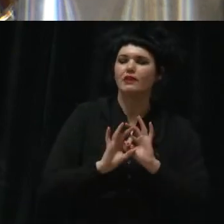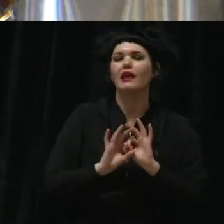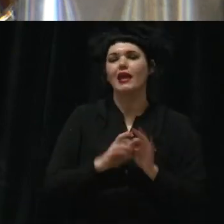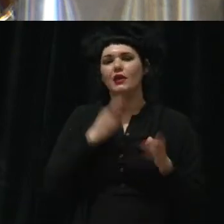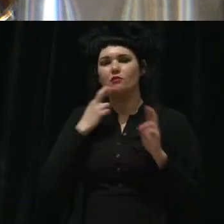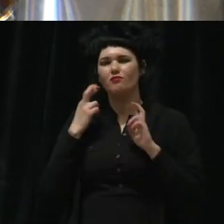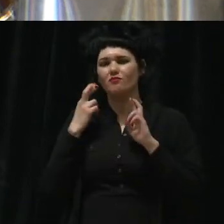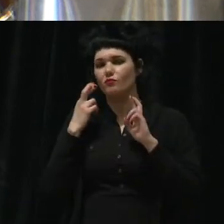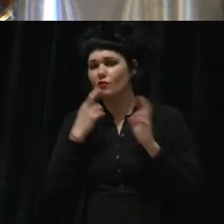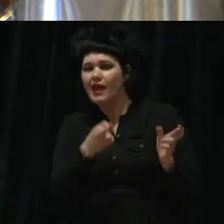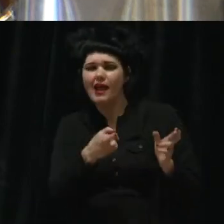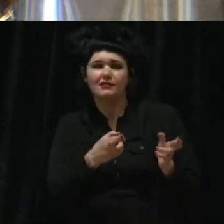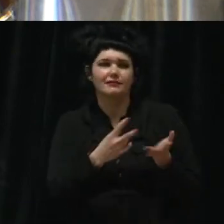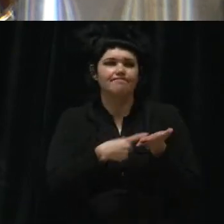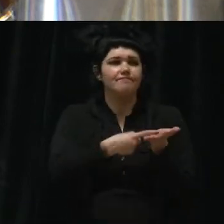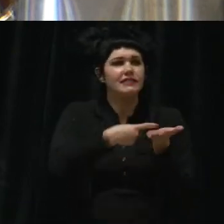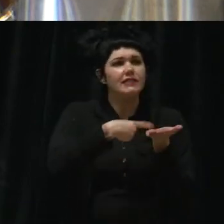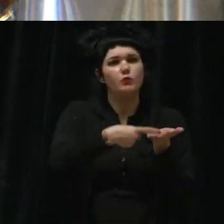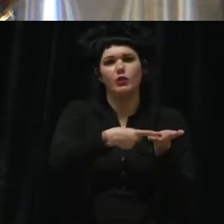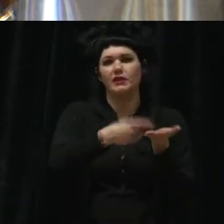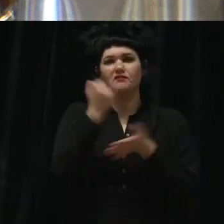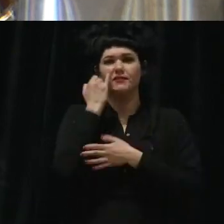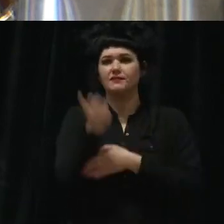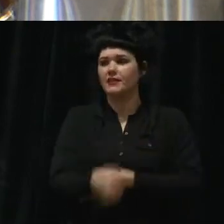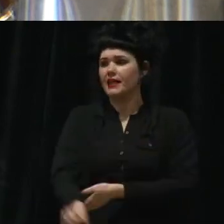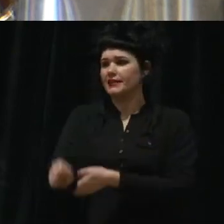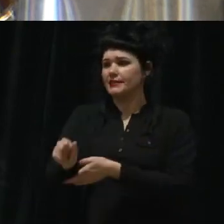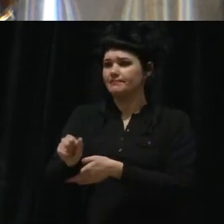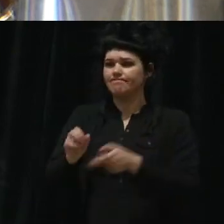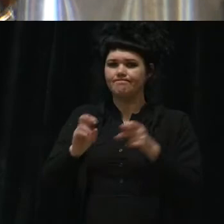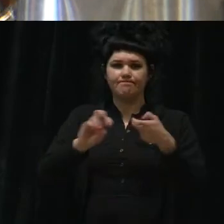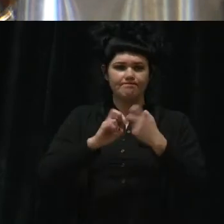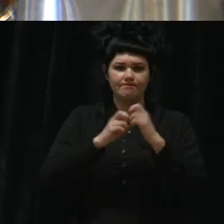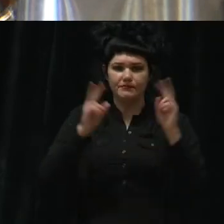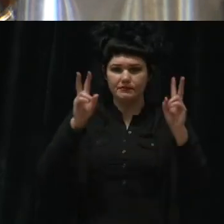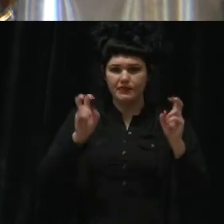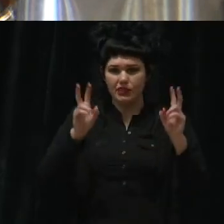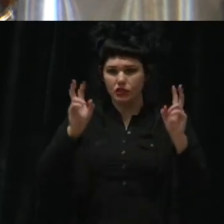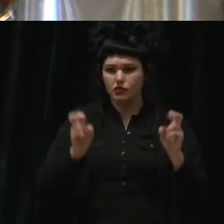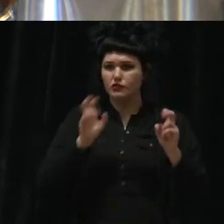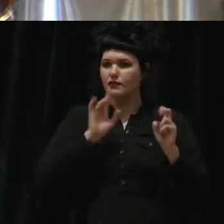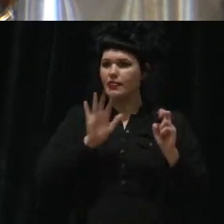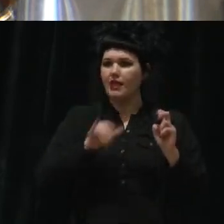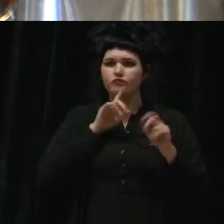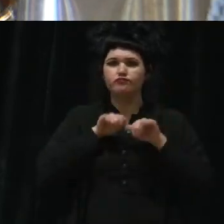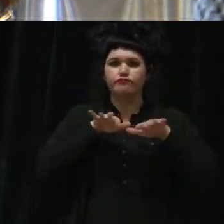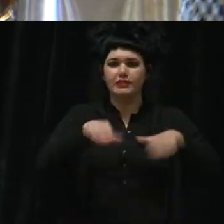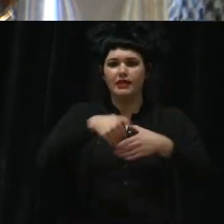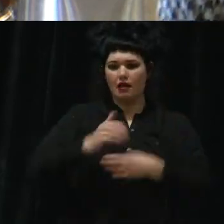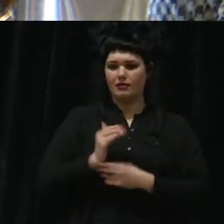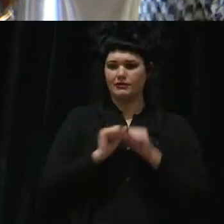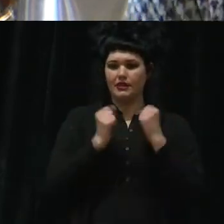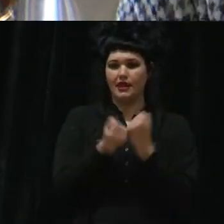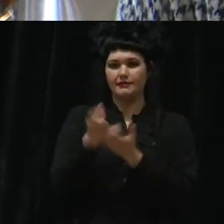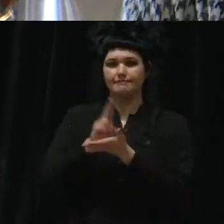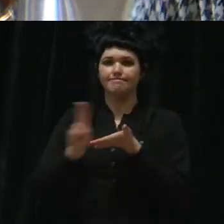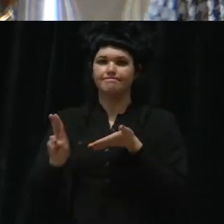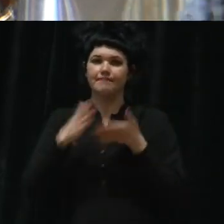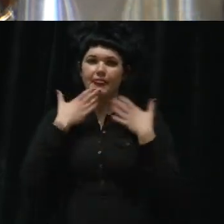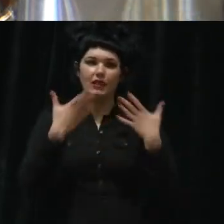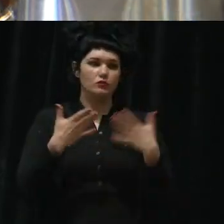and debrief when there's any issues related to DEI across our society and our institution. Thank you.